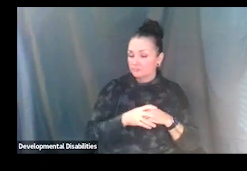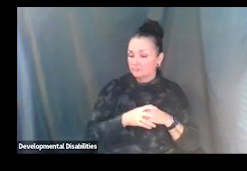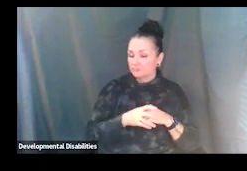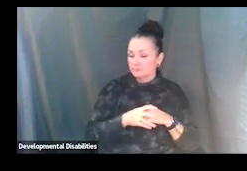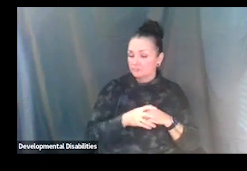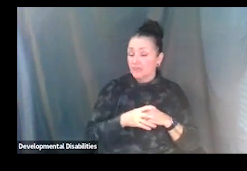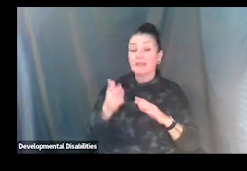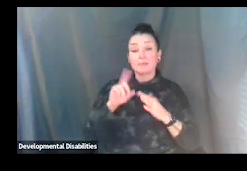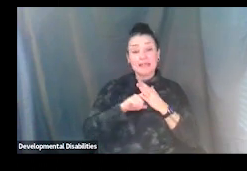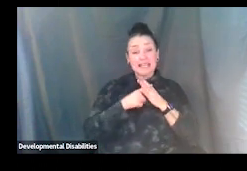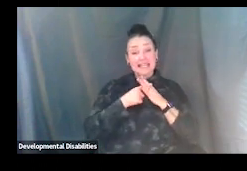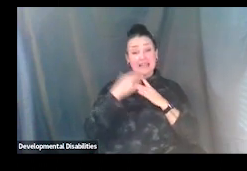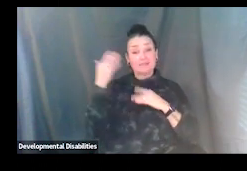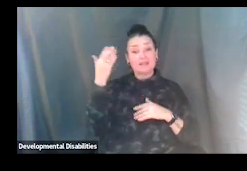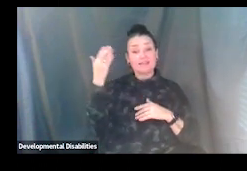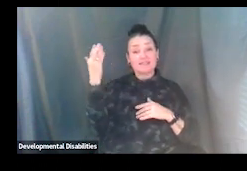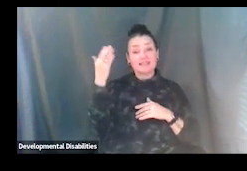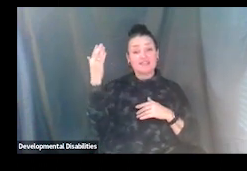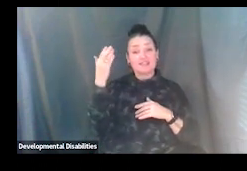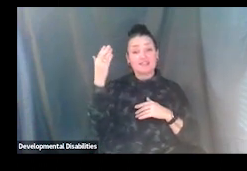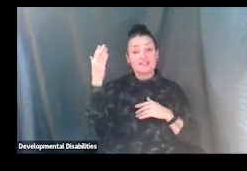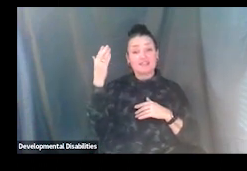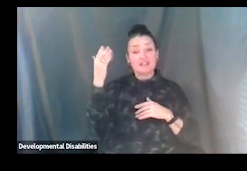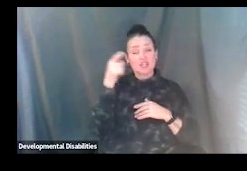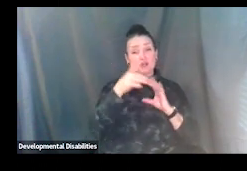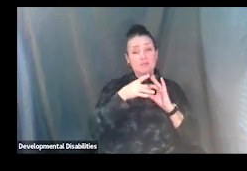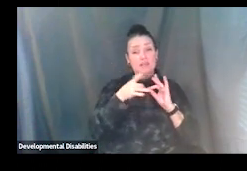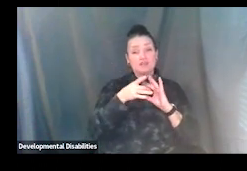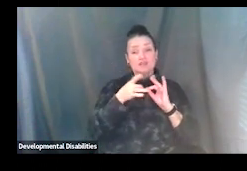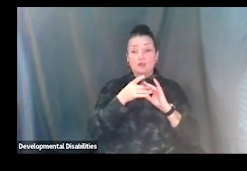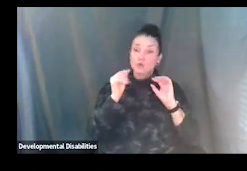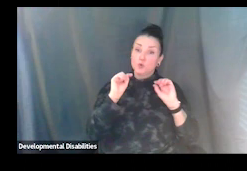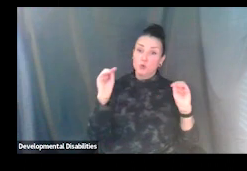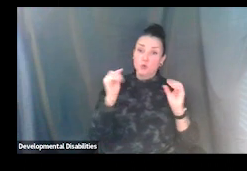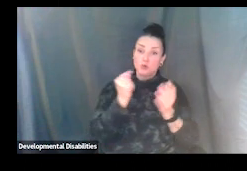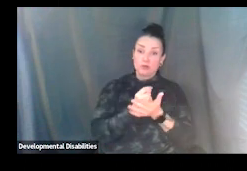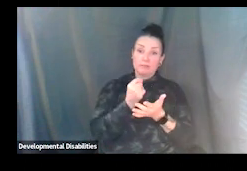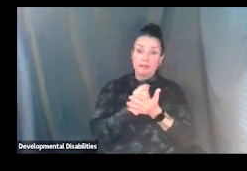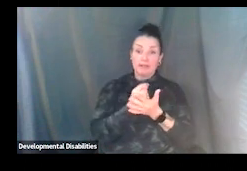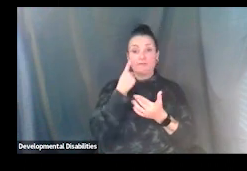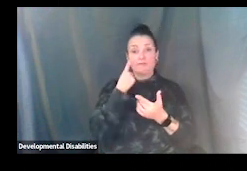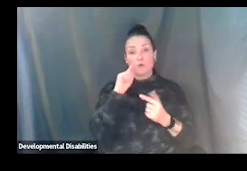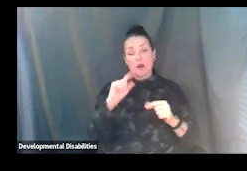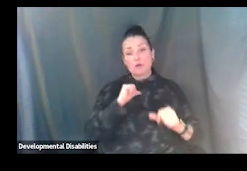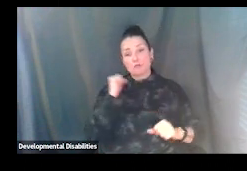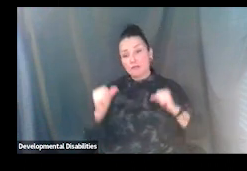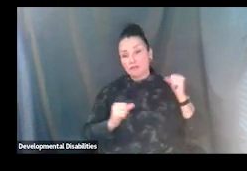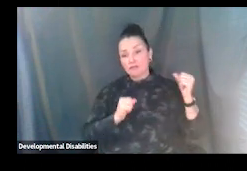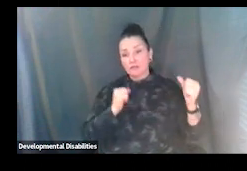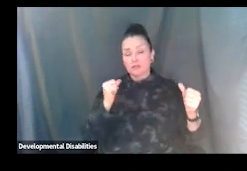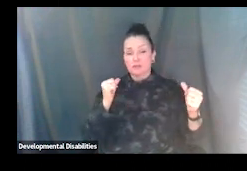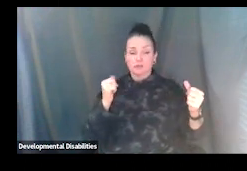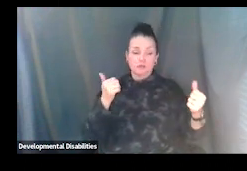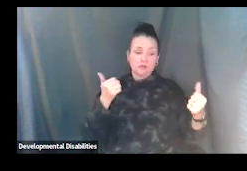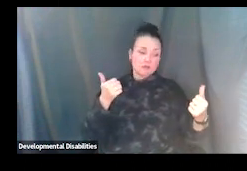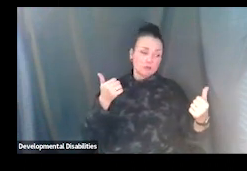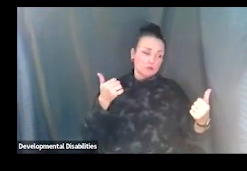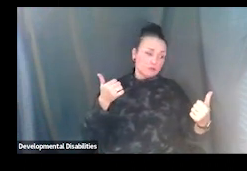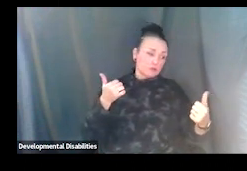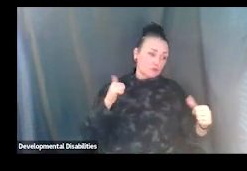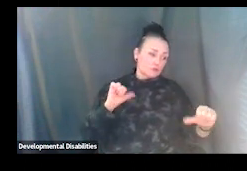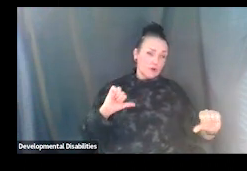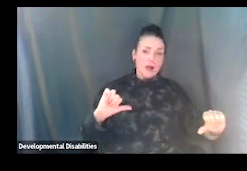presentation, saying that, look, we do not have any cure for any of these illnesses. The main aim here is to try and treat